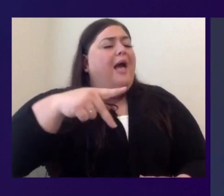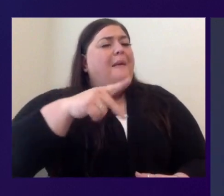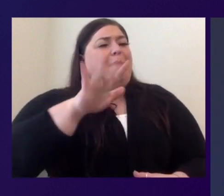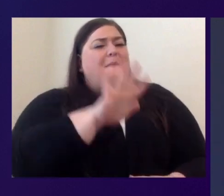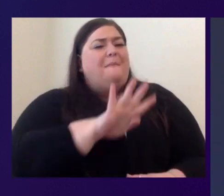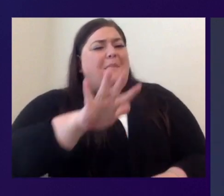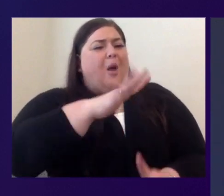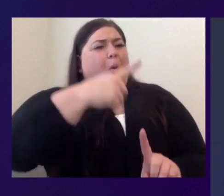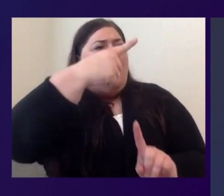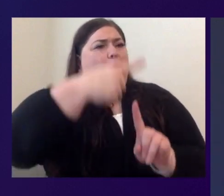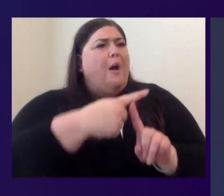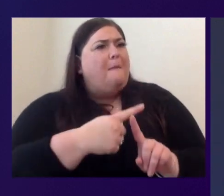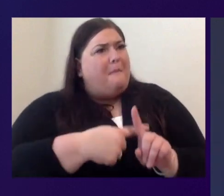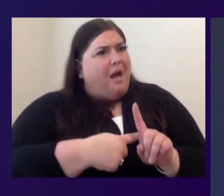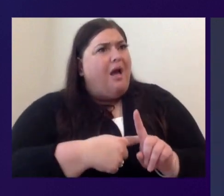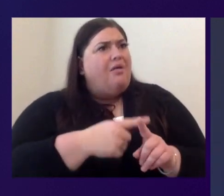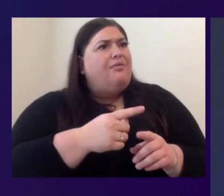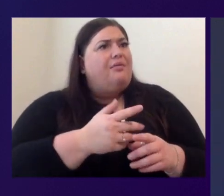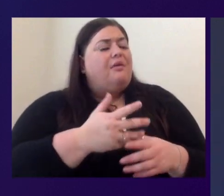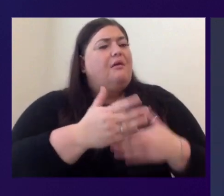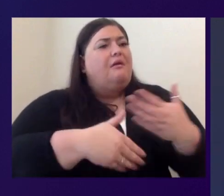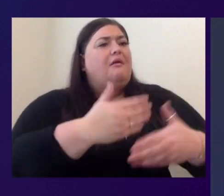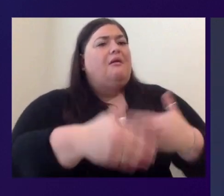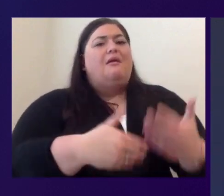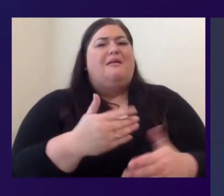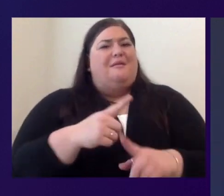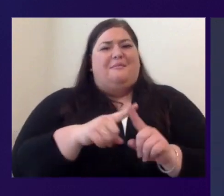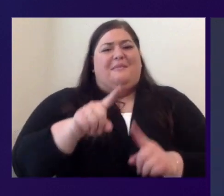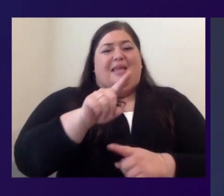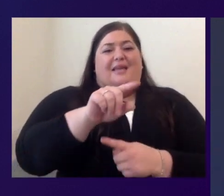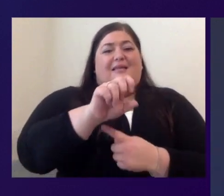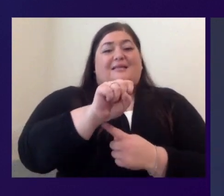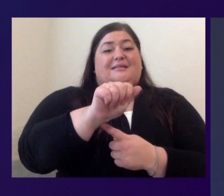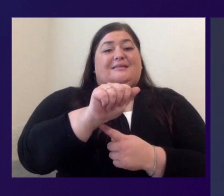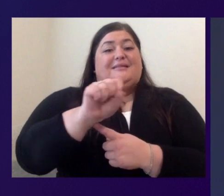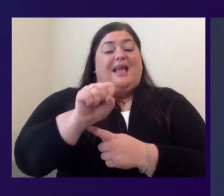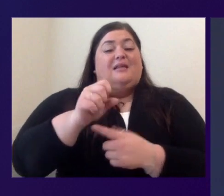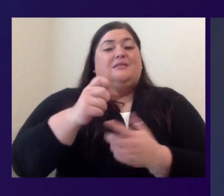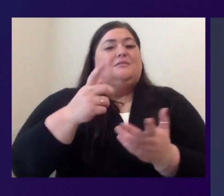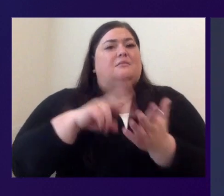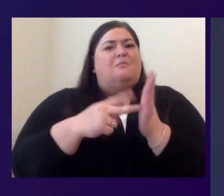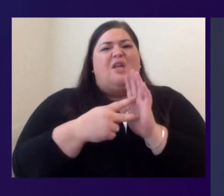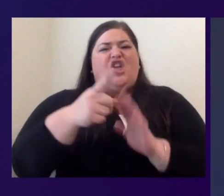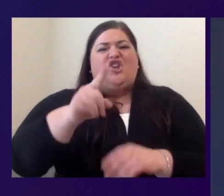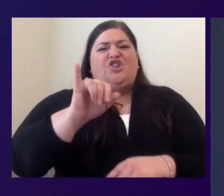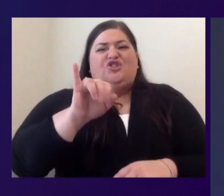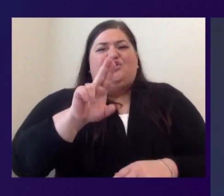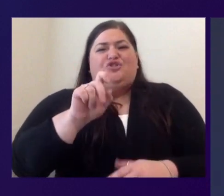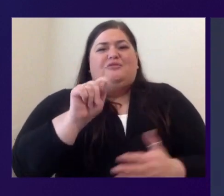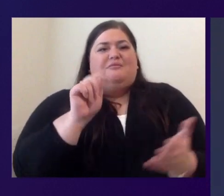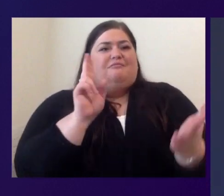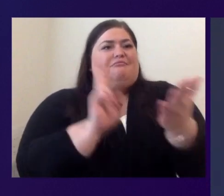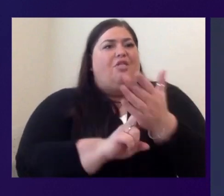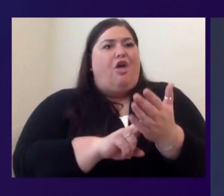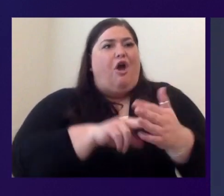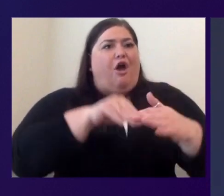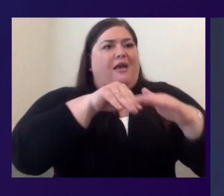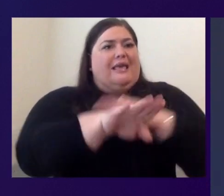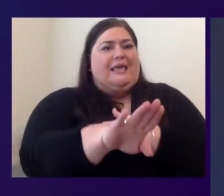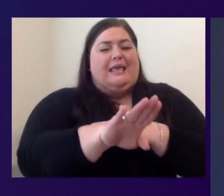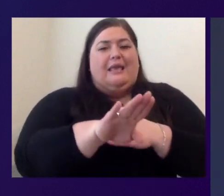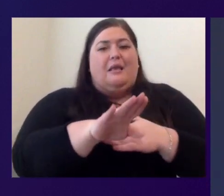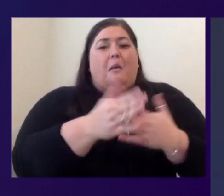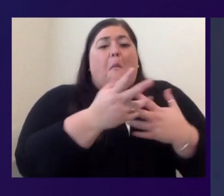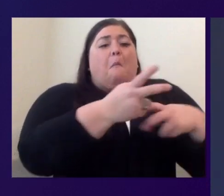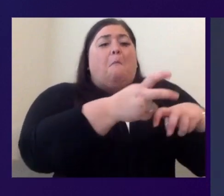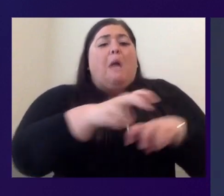But with a SaaS application, it's log in and start using it. Now, you might have to migrate some data, but I mean, I think that migration